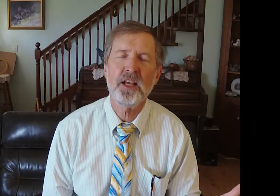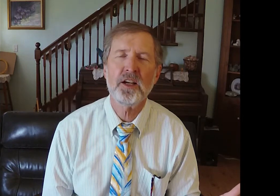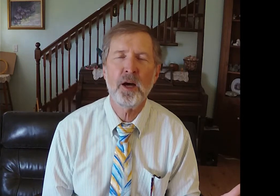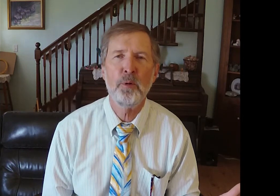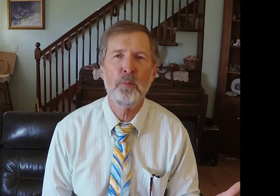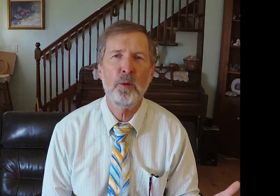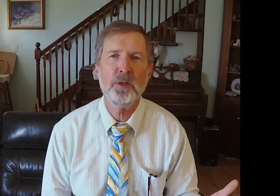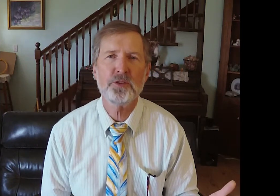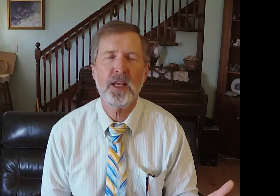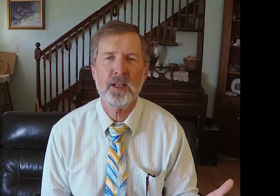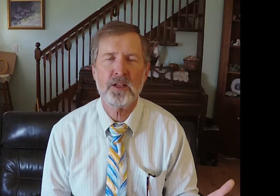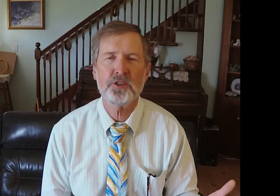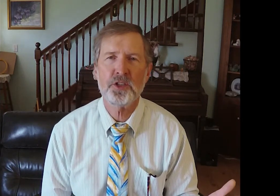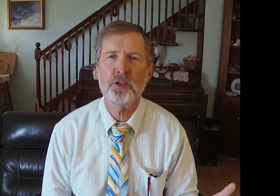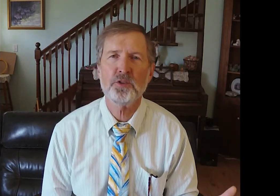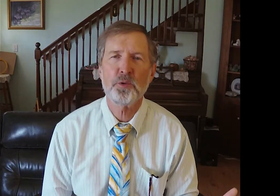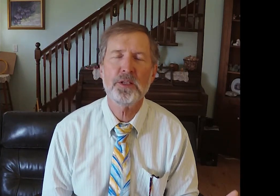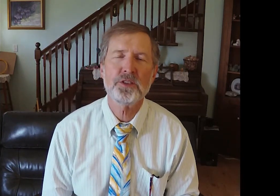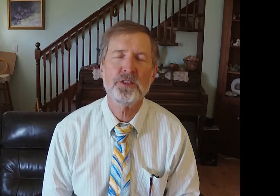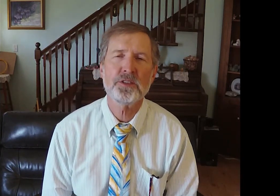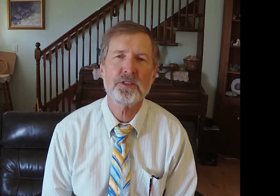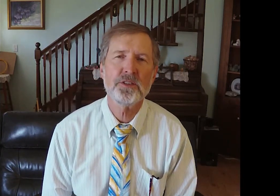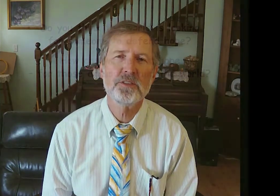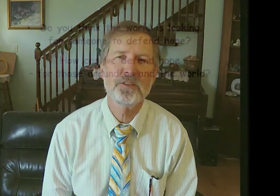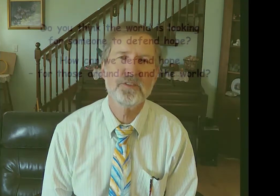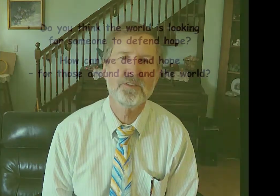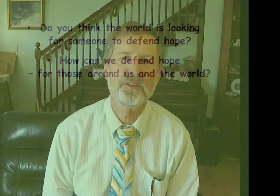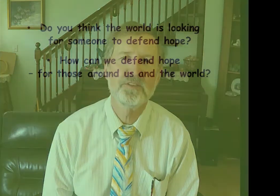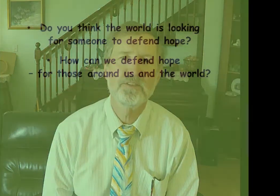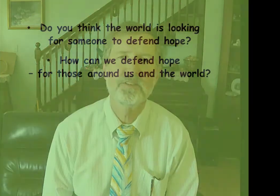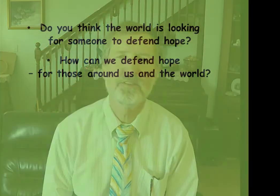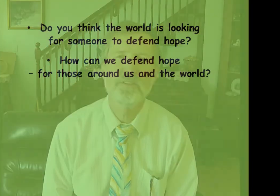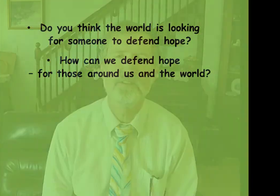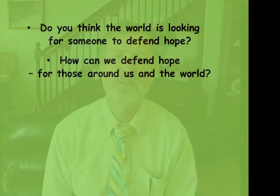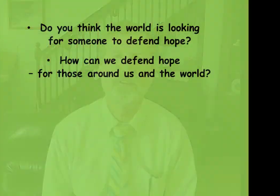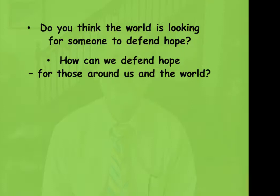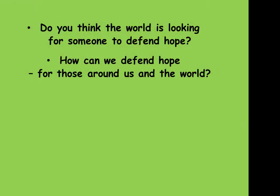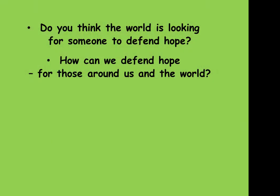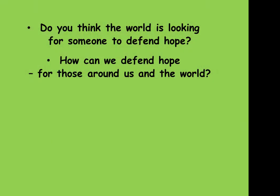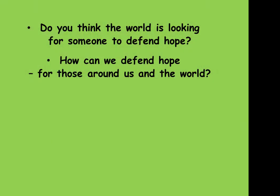just take a couple moments and consider those questions.